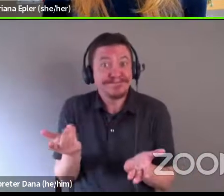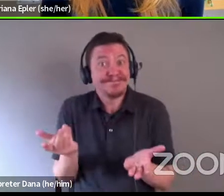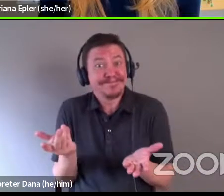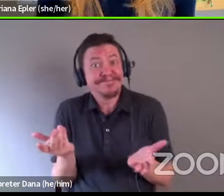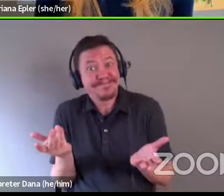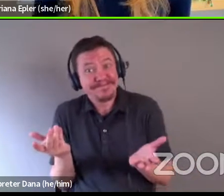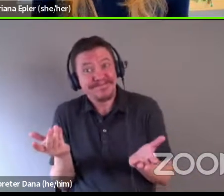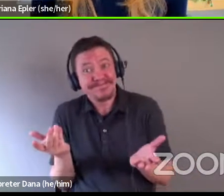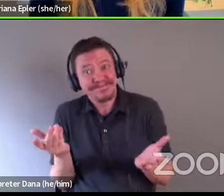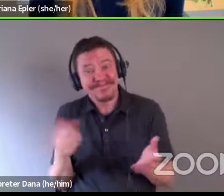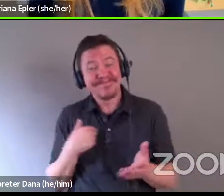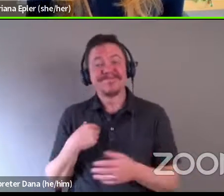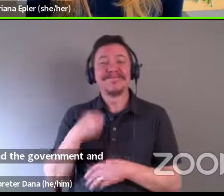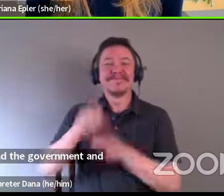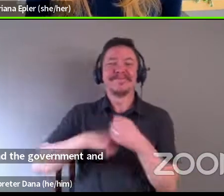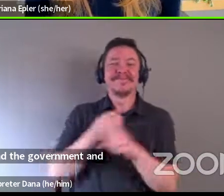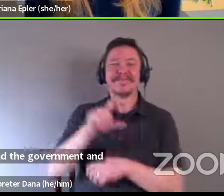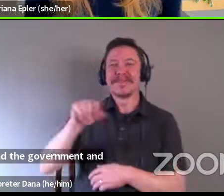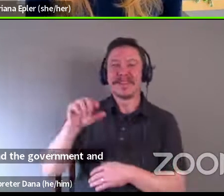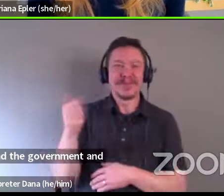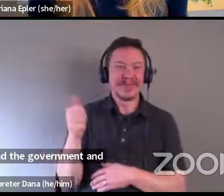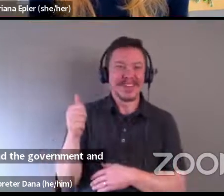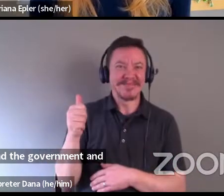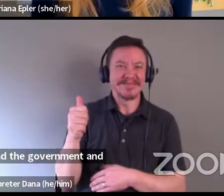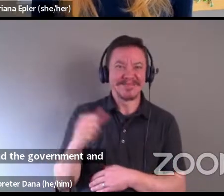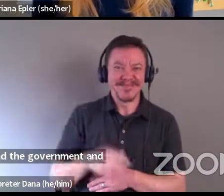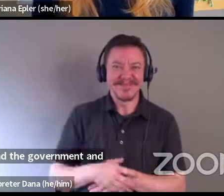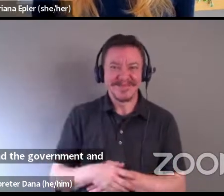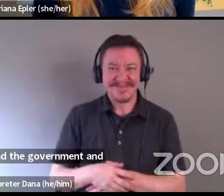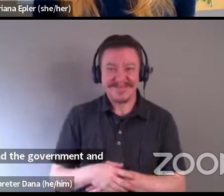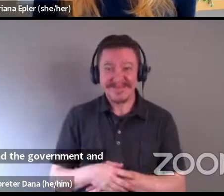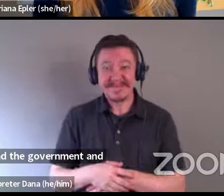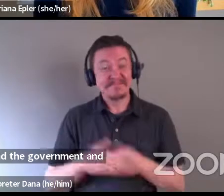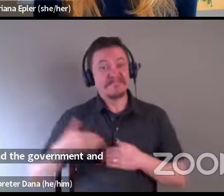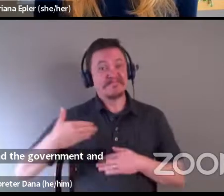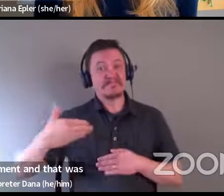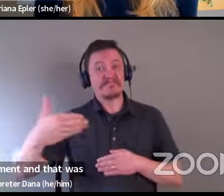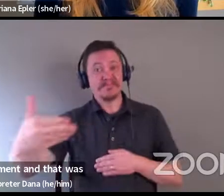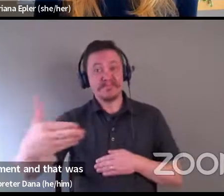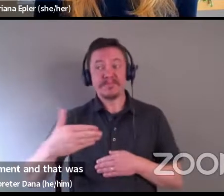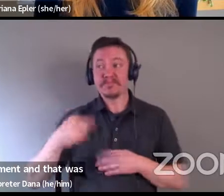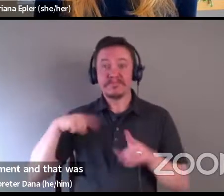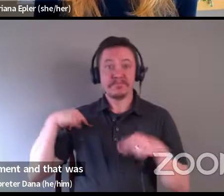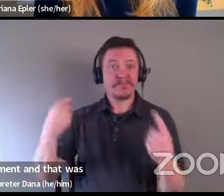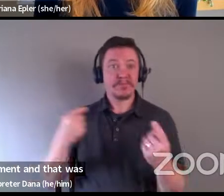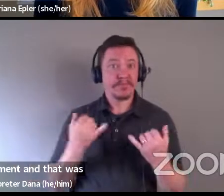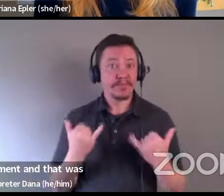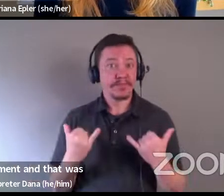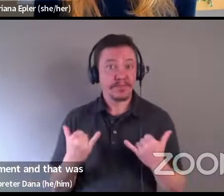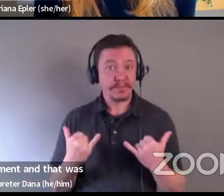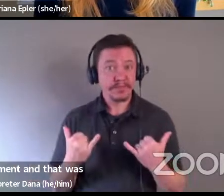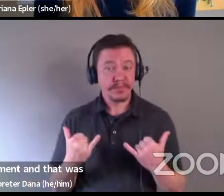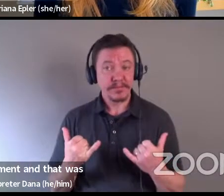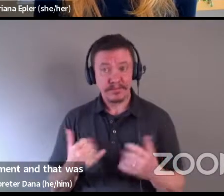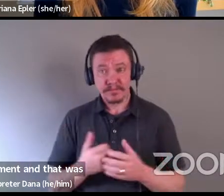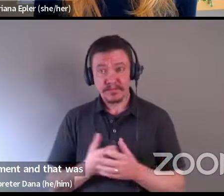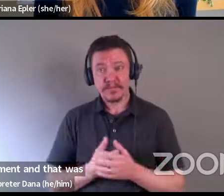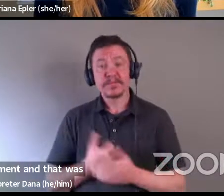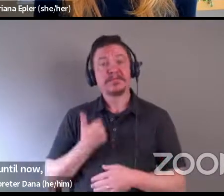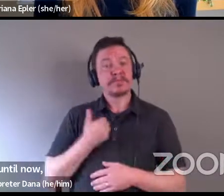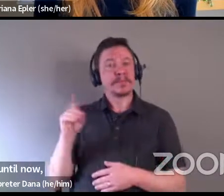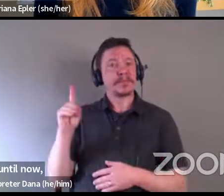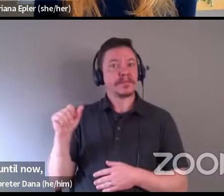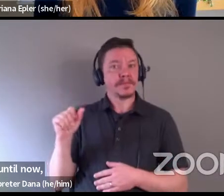That was 2010. So yeah, so from there until now, I am a